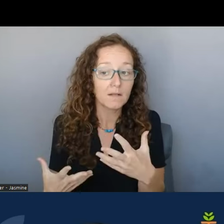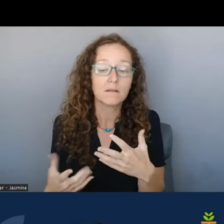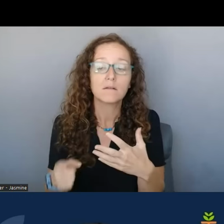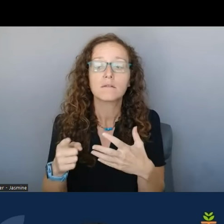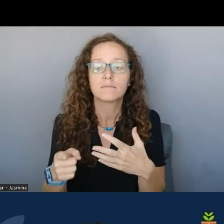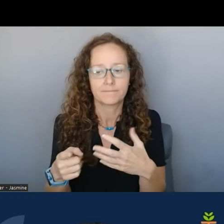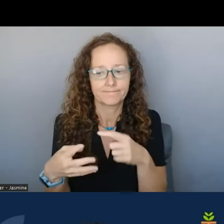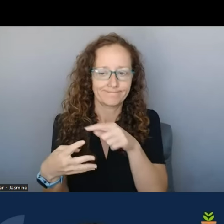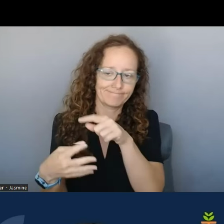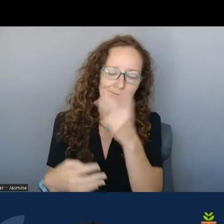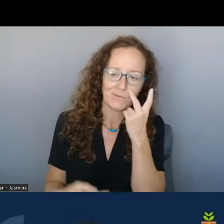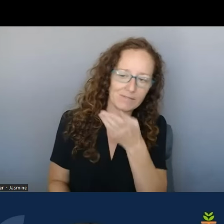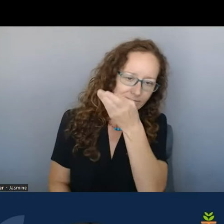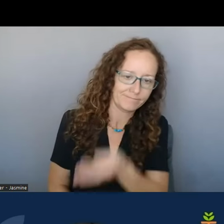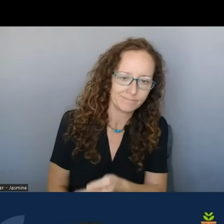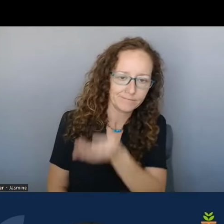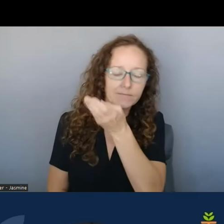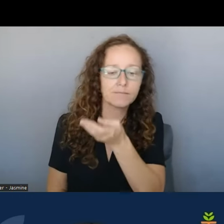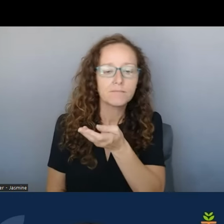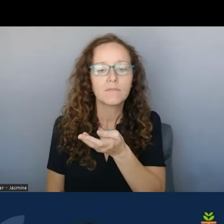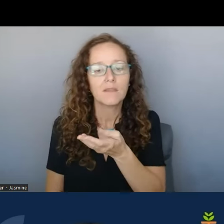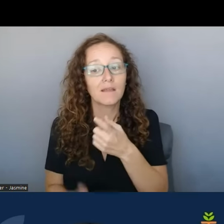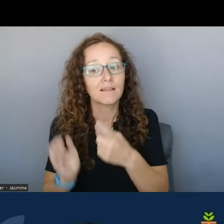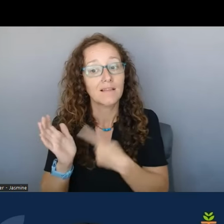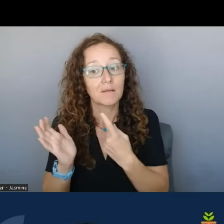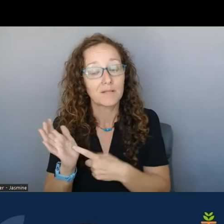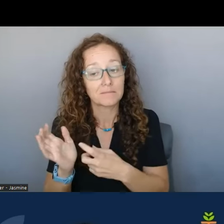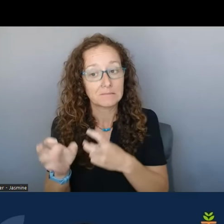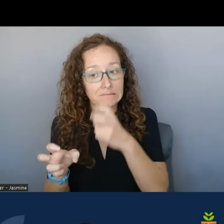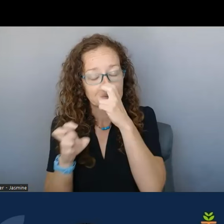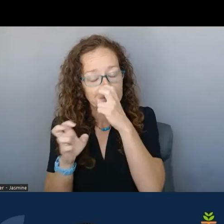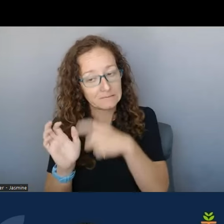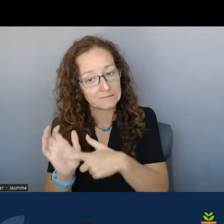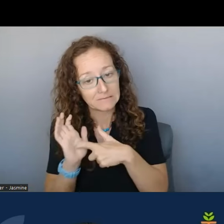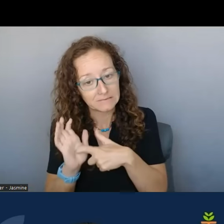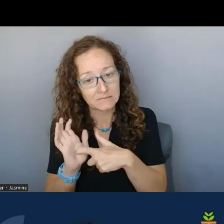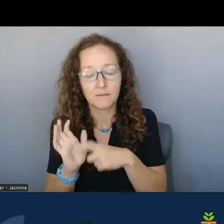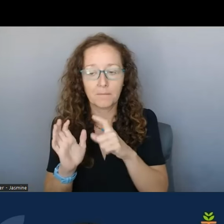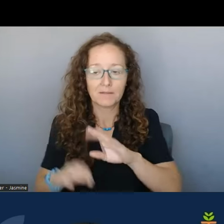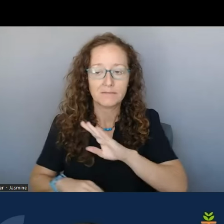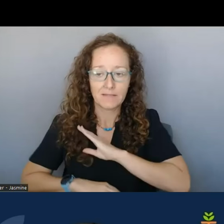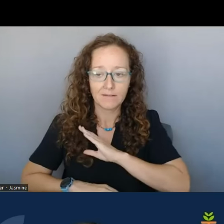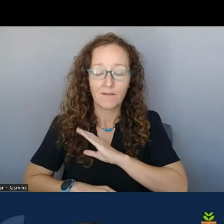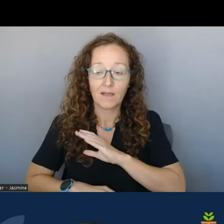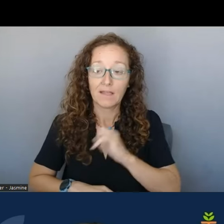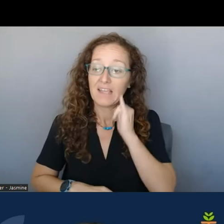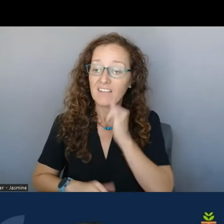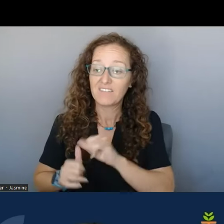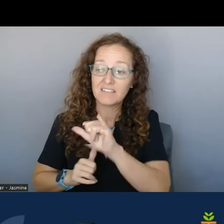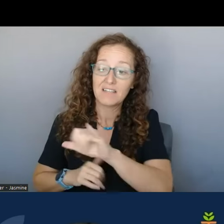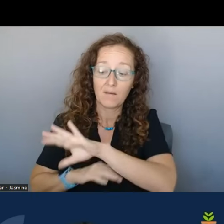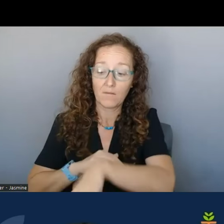do have to meet pretty stringent criteria for coverage. So with inpatient hospital coverage, in